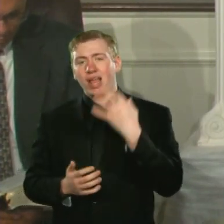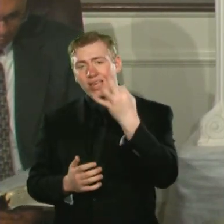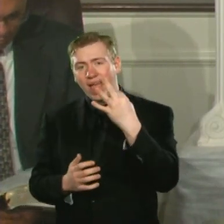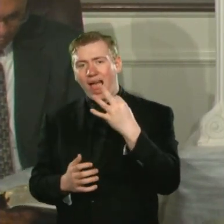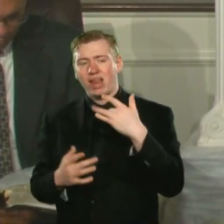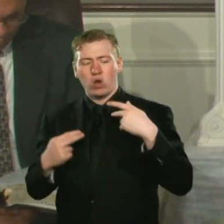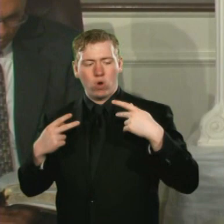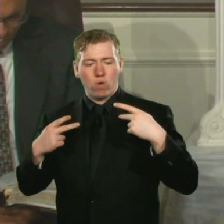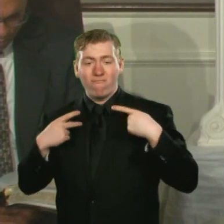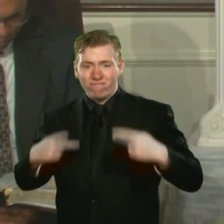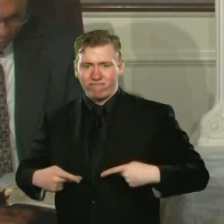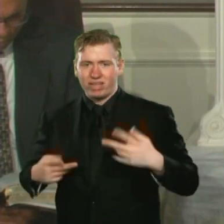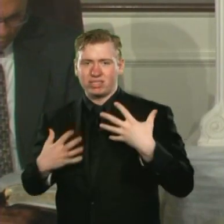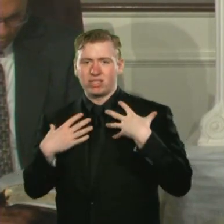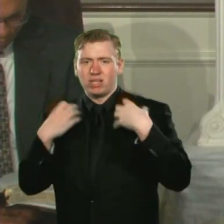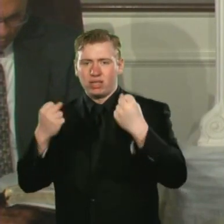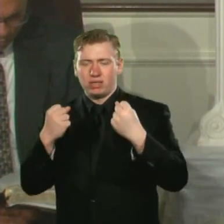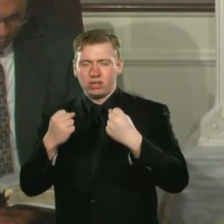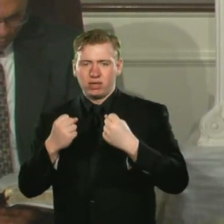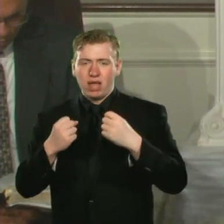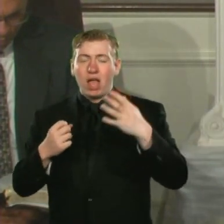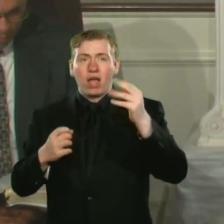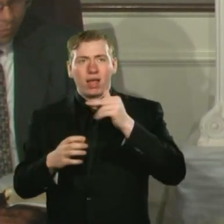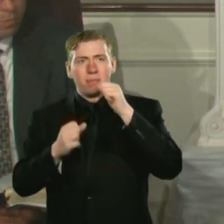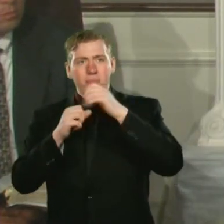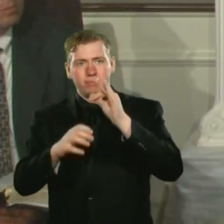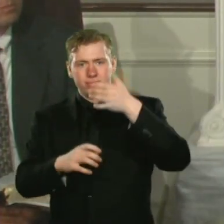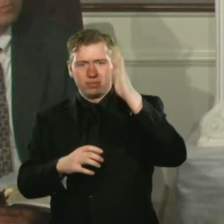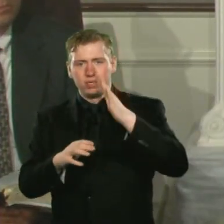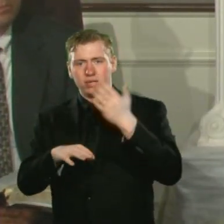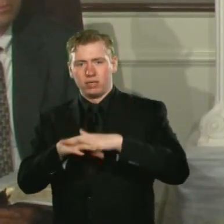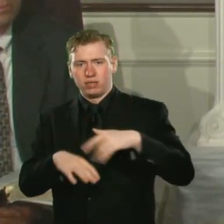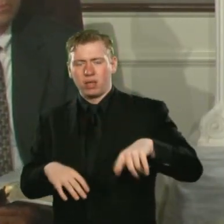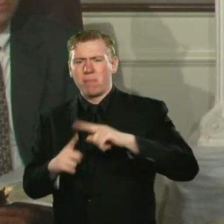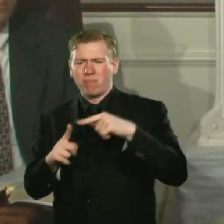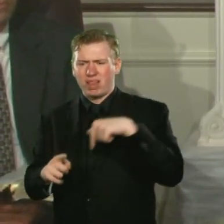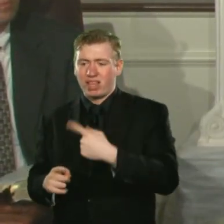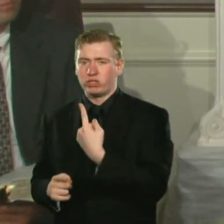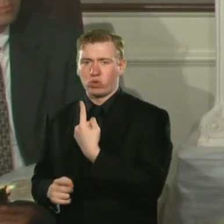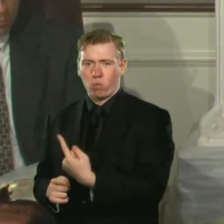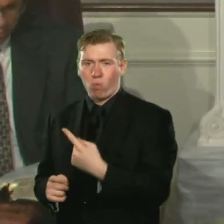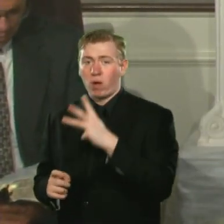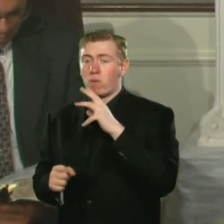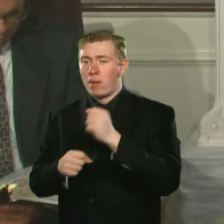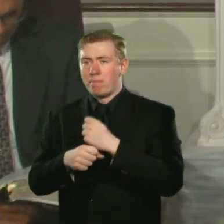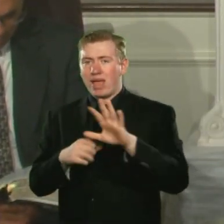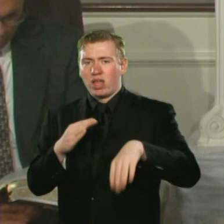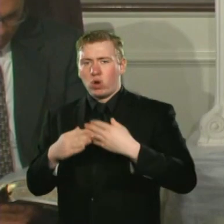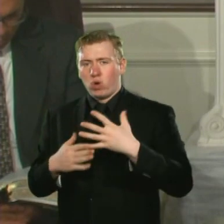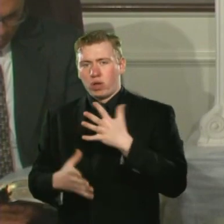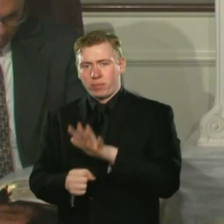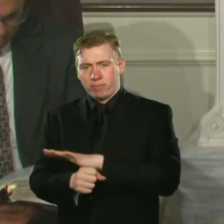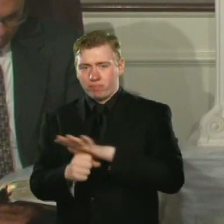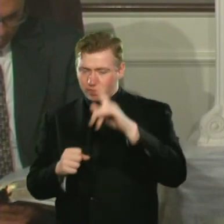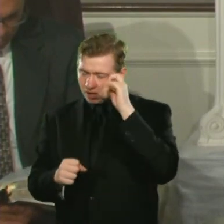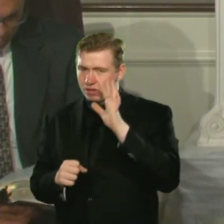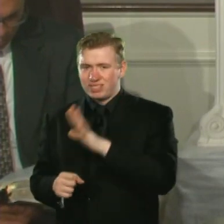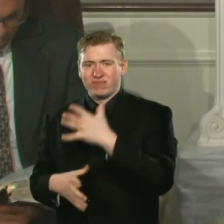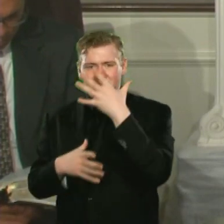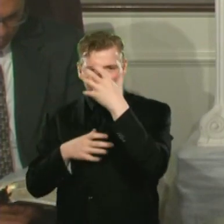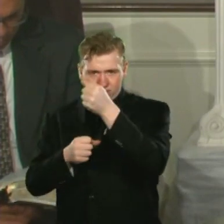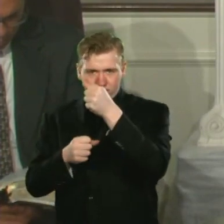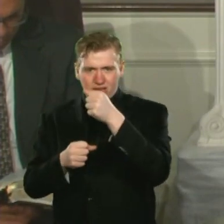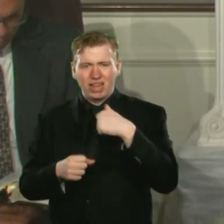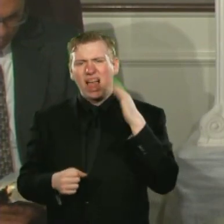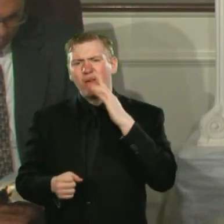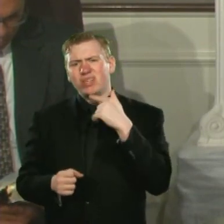9 were healed physically and got the blessings of God upon them. We see this when he was made whole completely because of his faith. But